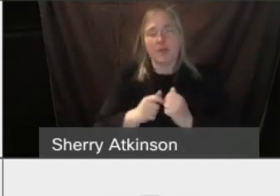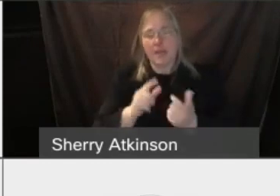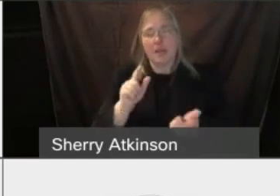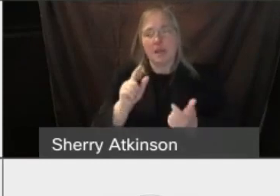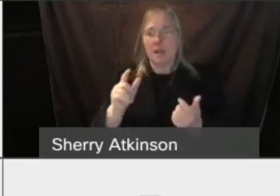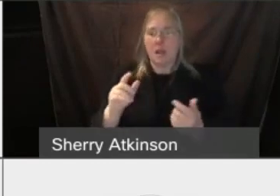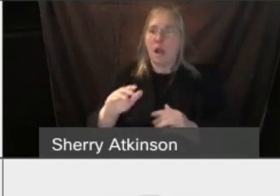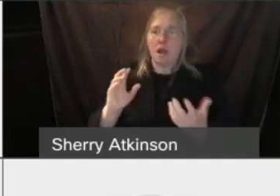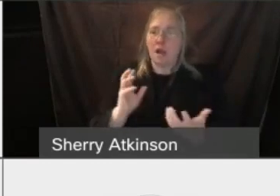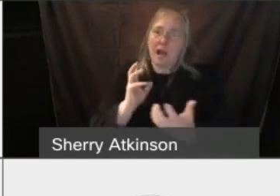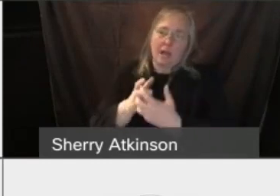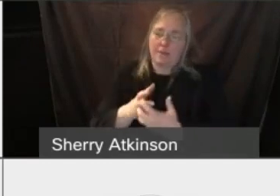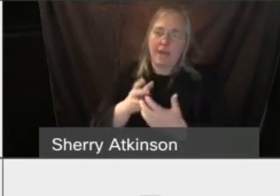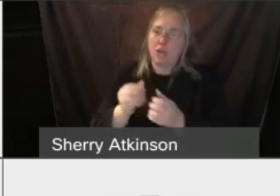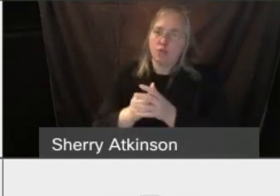about?